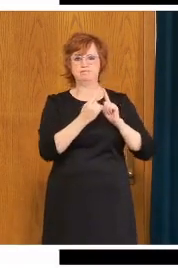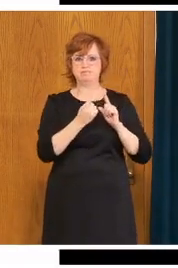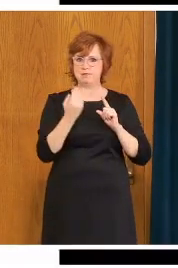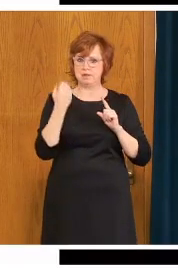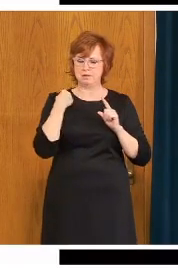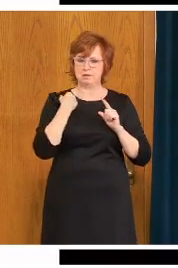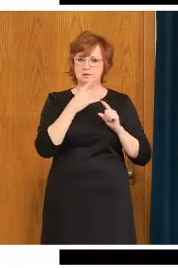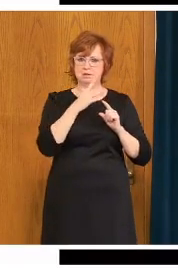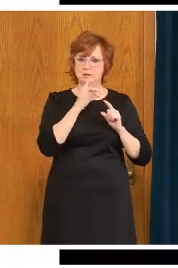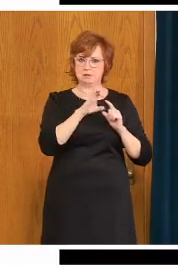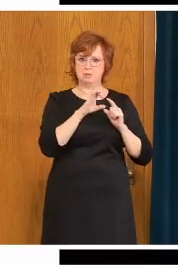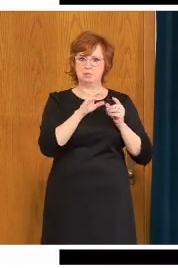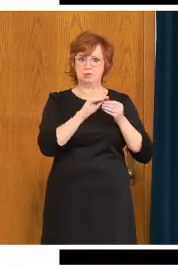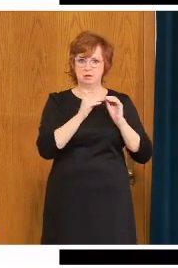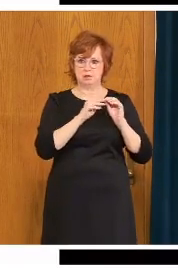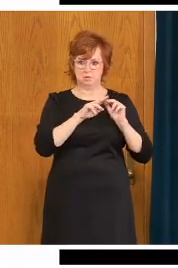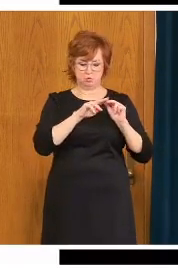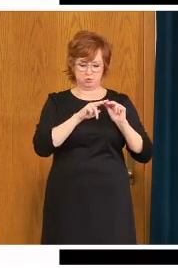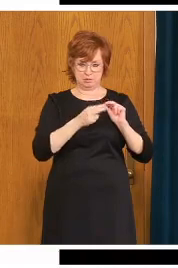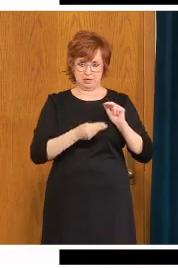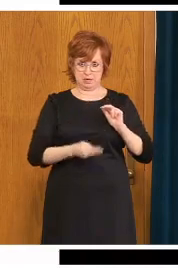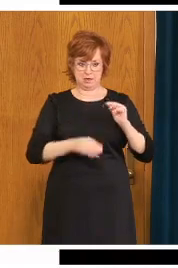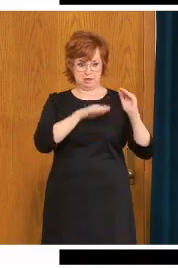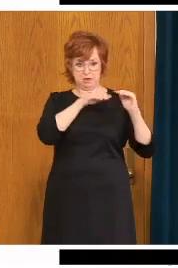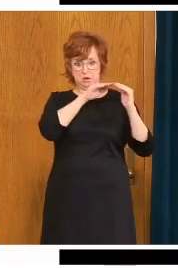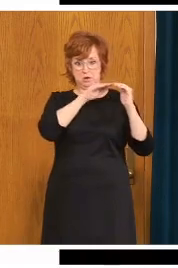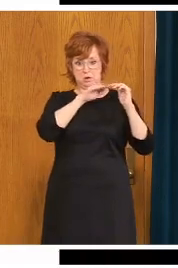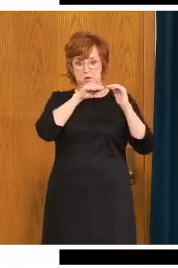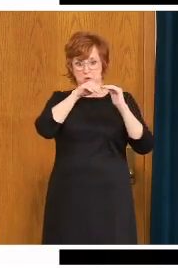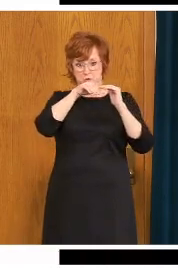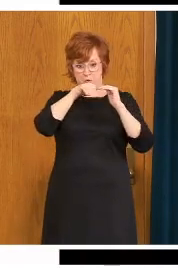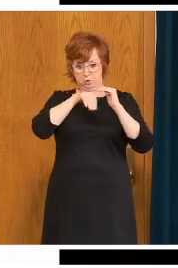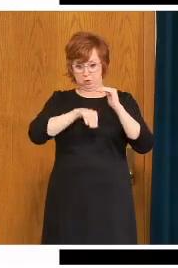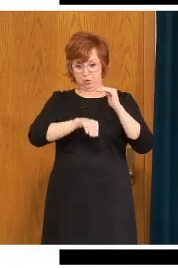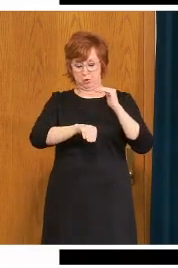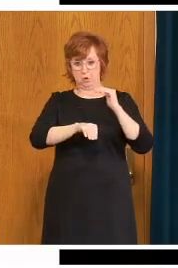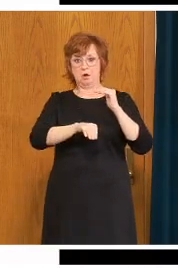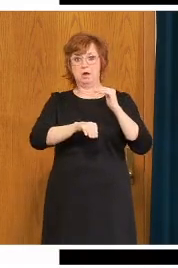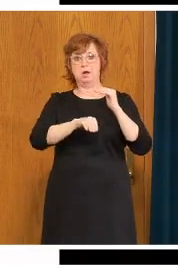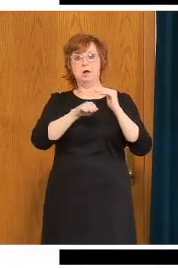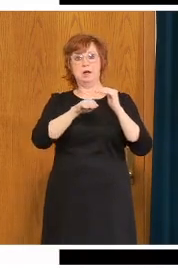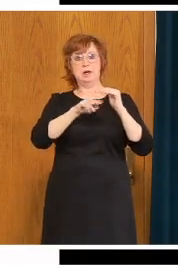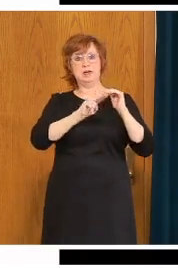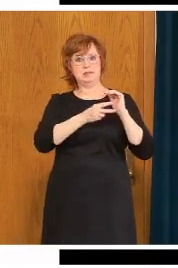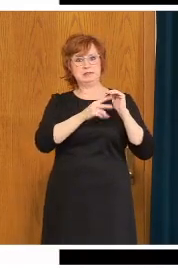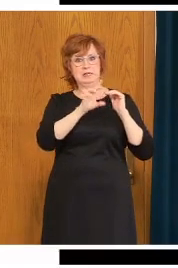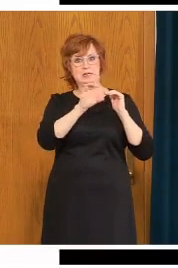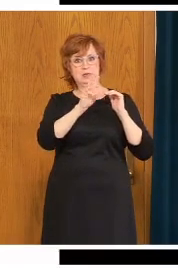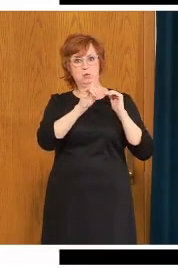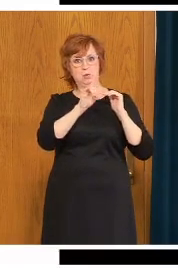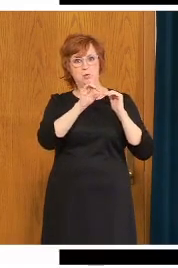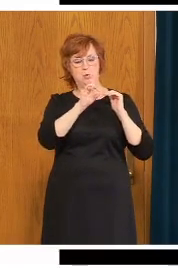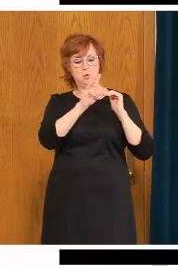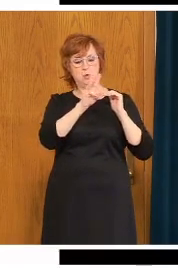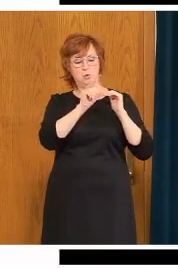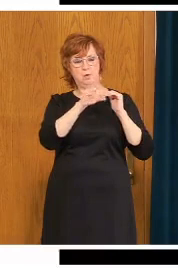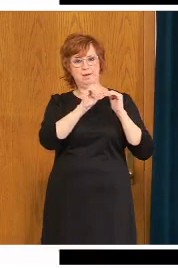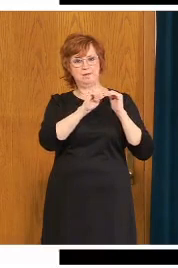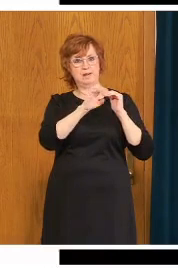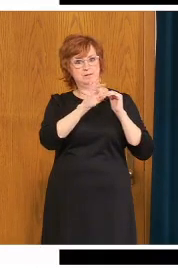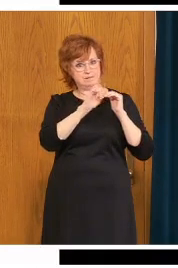over December, and then it came down over February, and that was the end of our second wave. But unfortunately, it has come up again